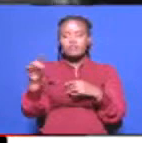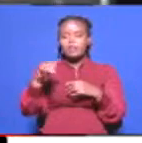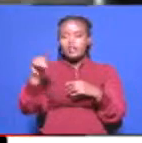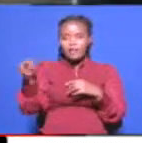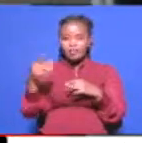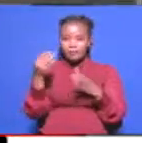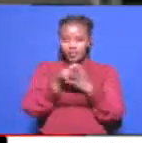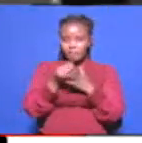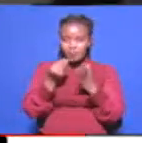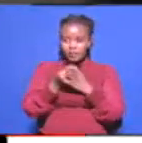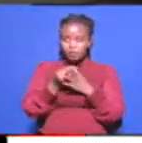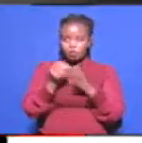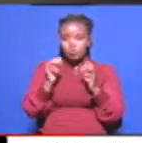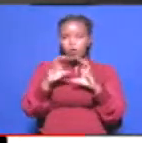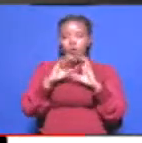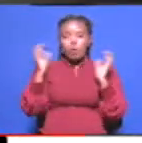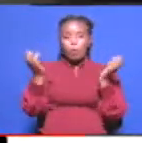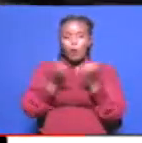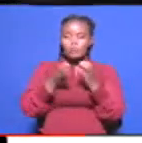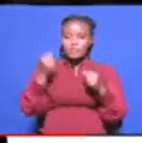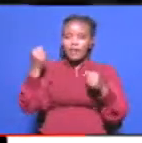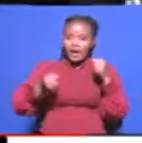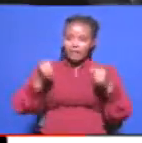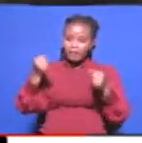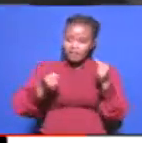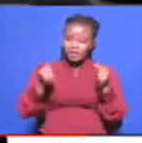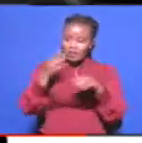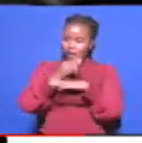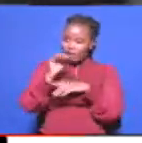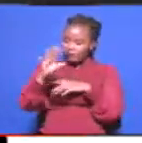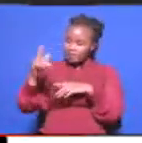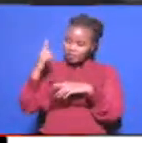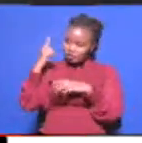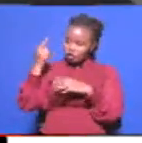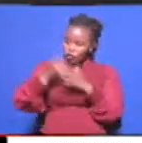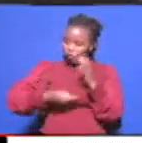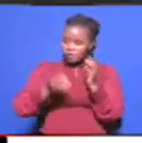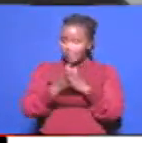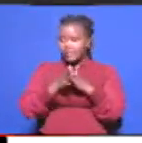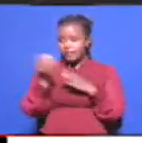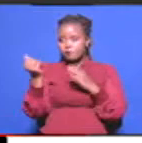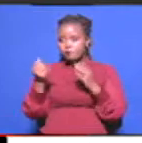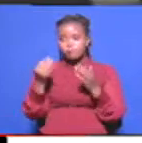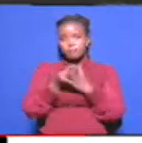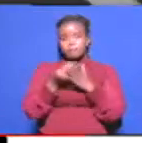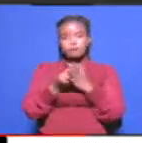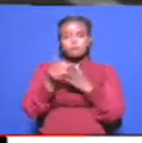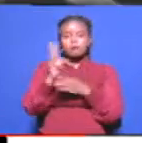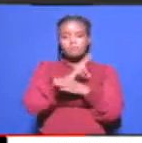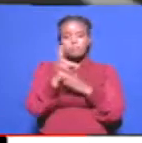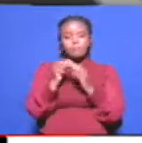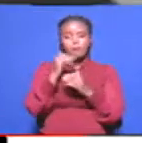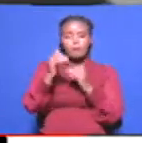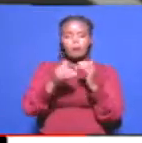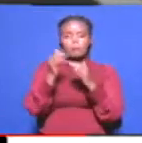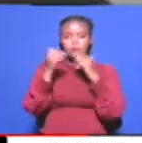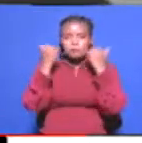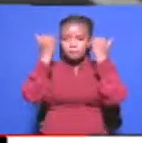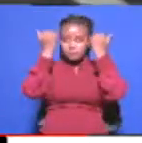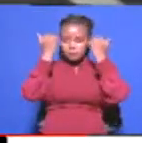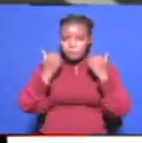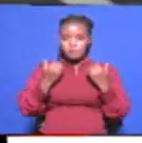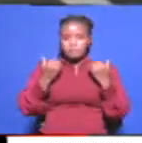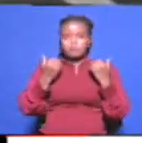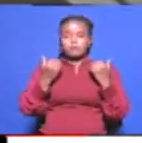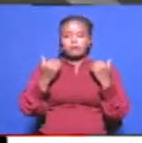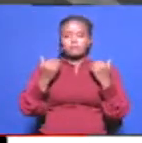to World Athletics as contribution to its legal costs and other expenses incurred in the present proceedings. For Prime Edition, I am Daniel Wahome.